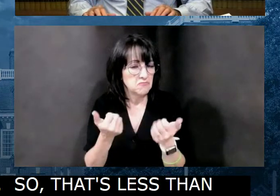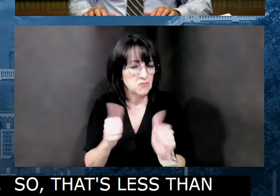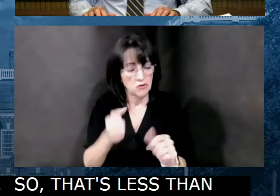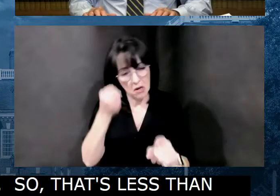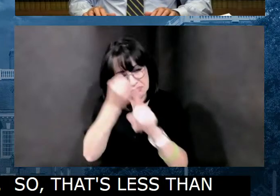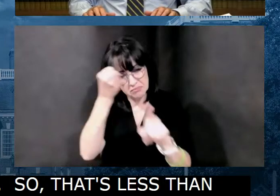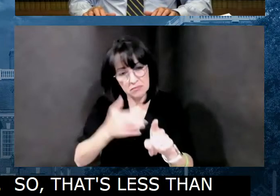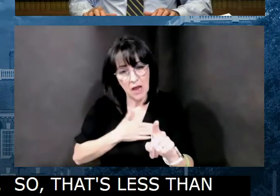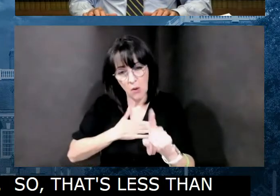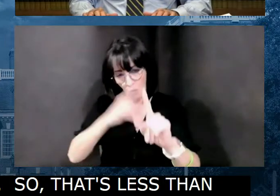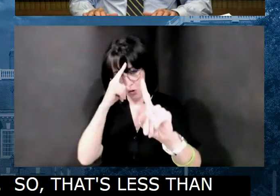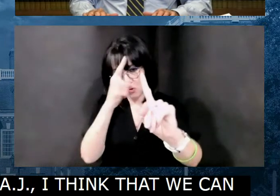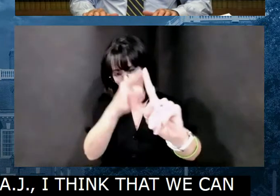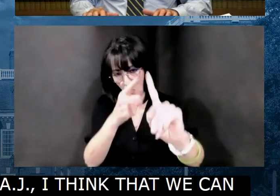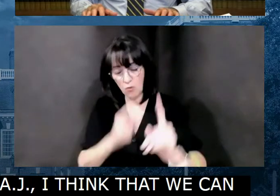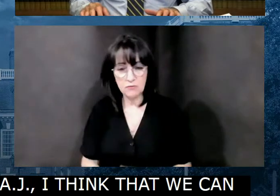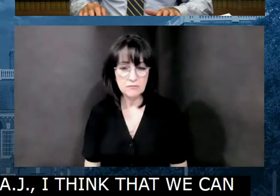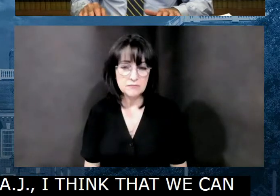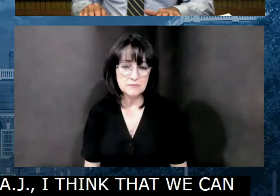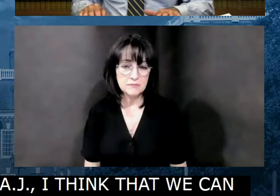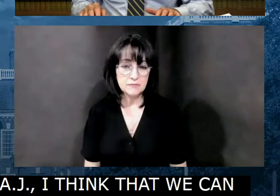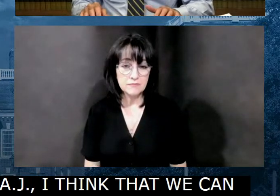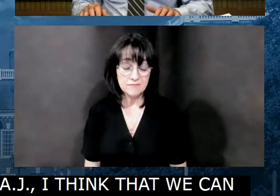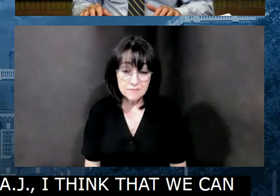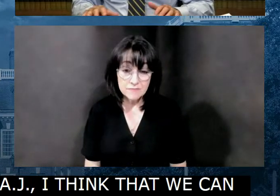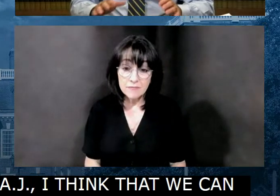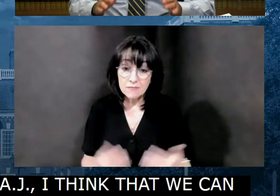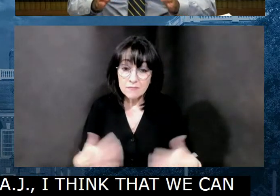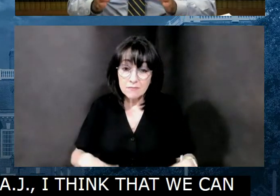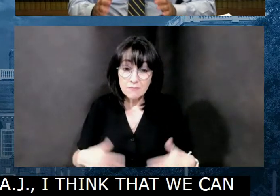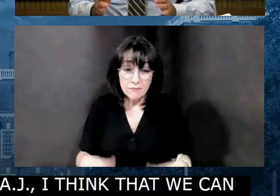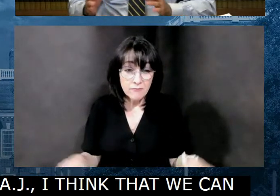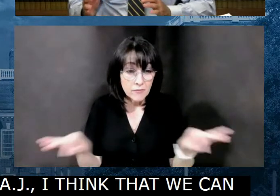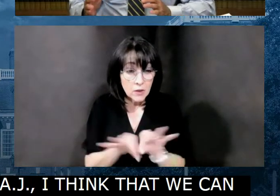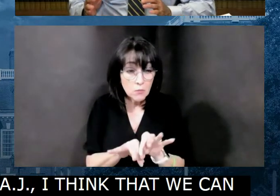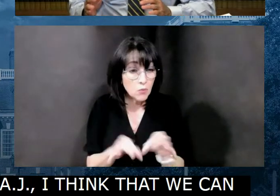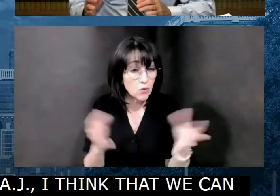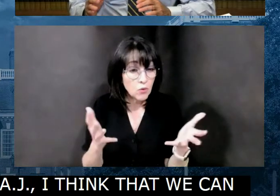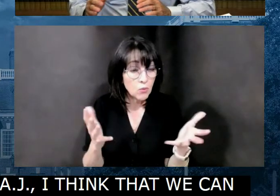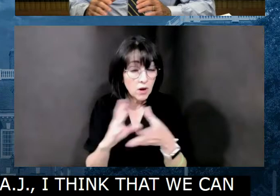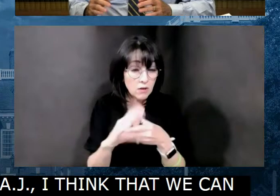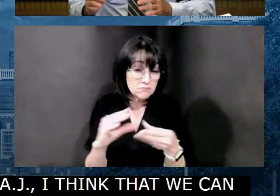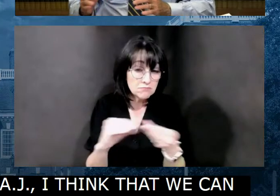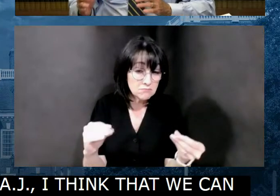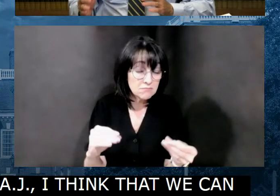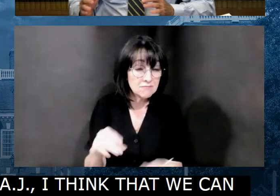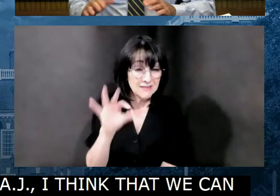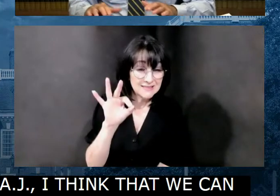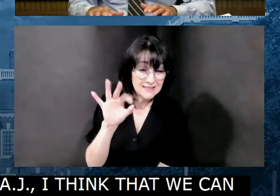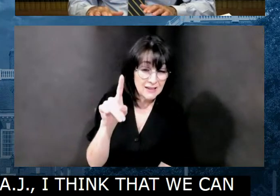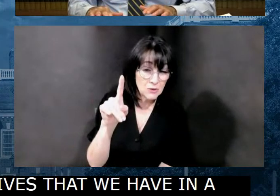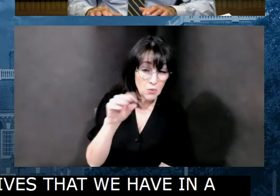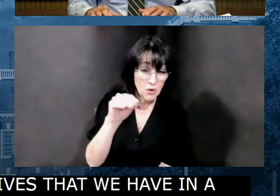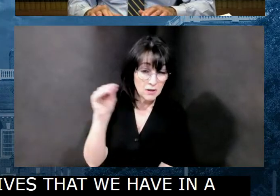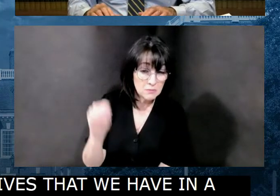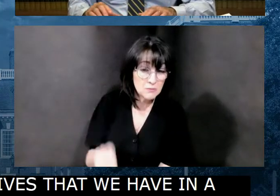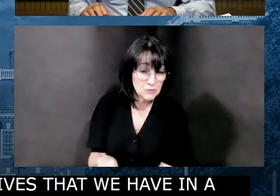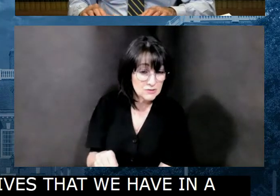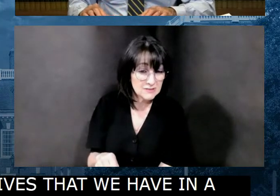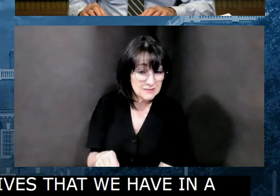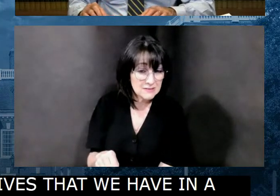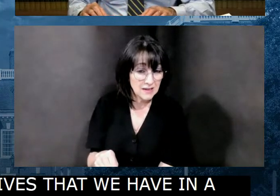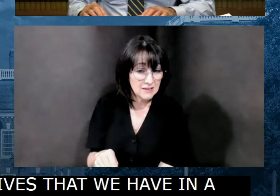Importantly, almost 92% of Delawareans 65 and older, we know that's the most